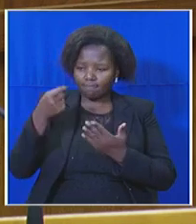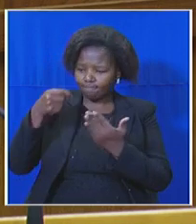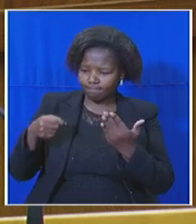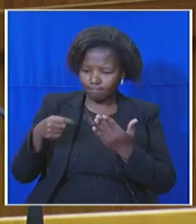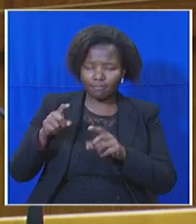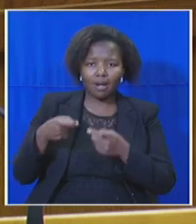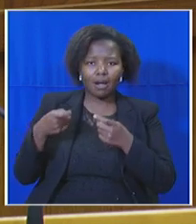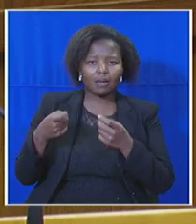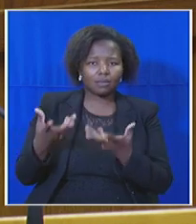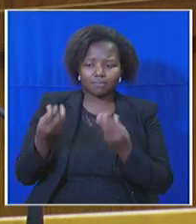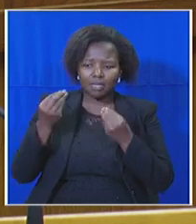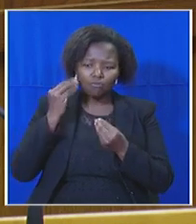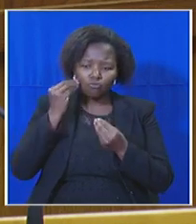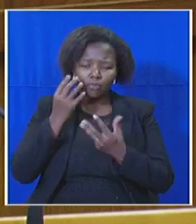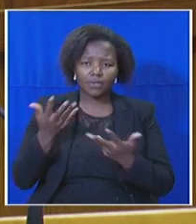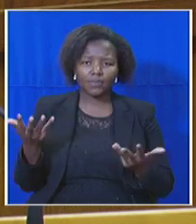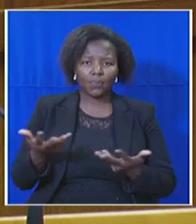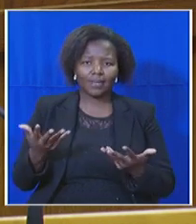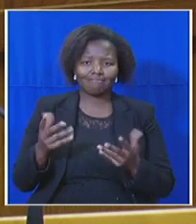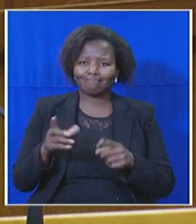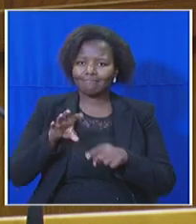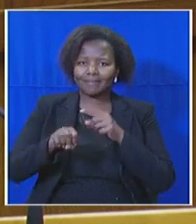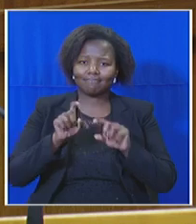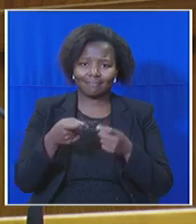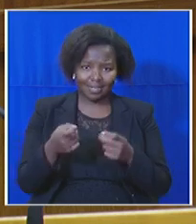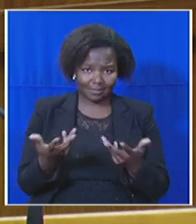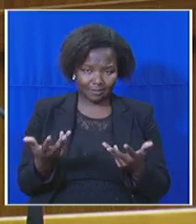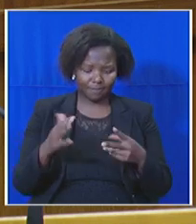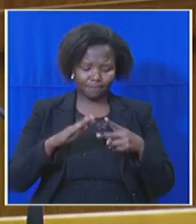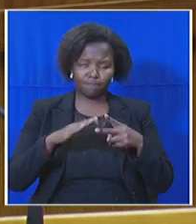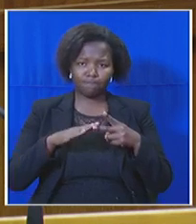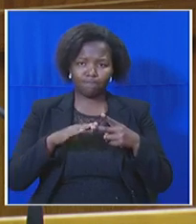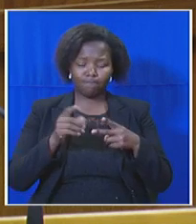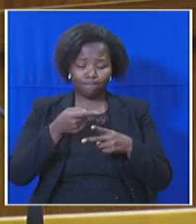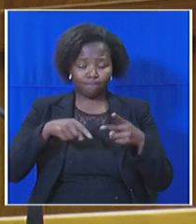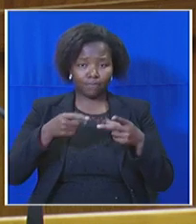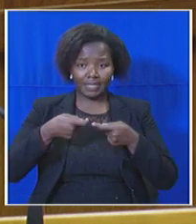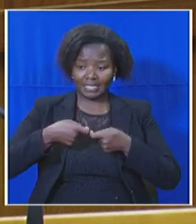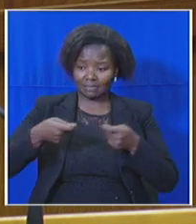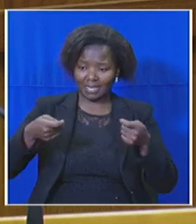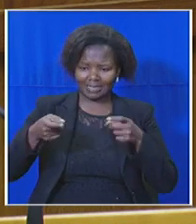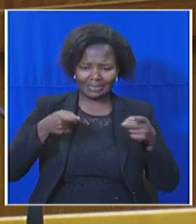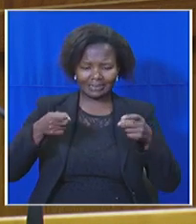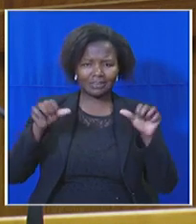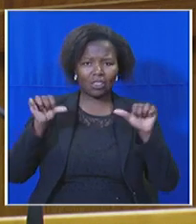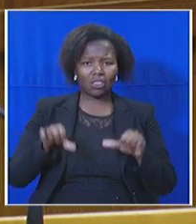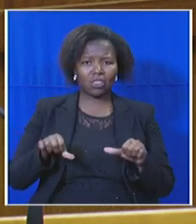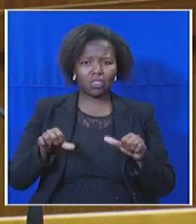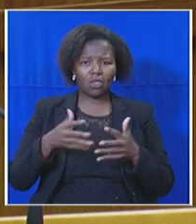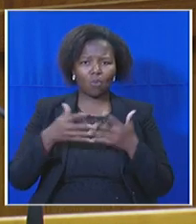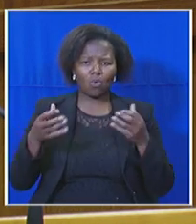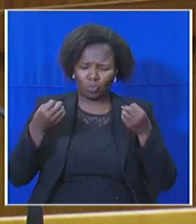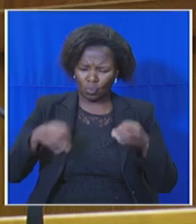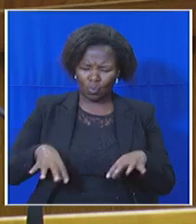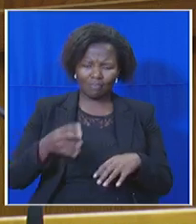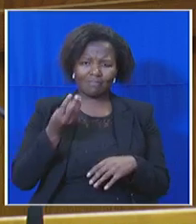of records to confirm transactions. There is poor management of expenditure leading to irregular and fruitless and